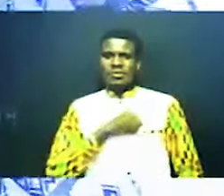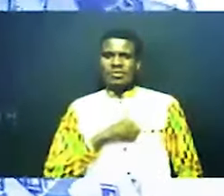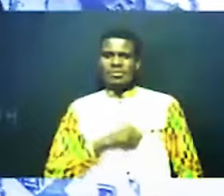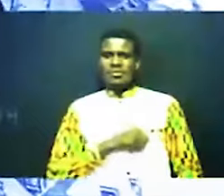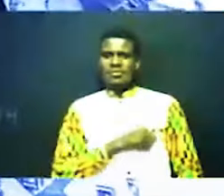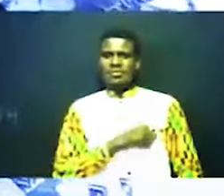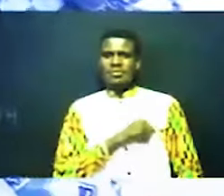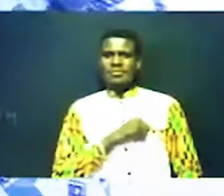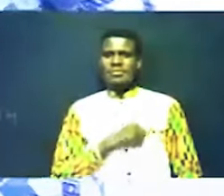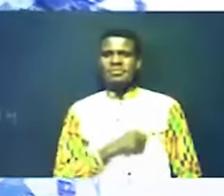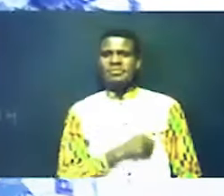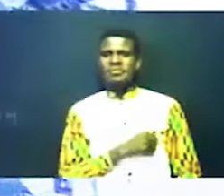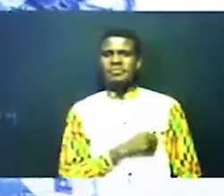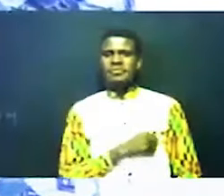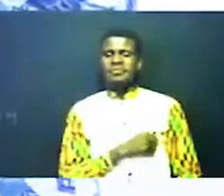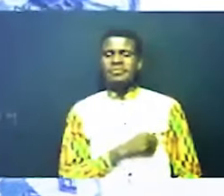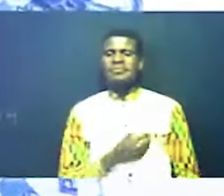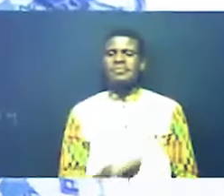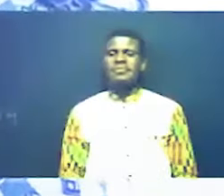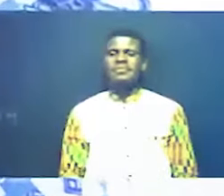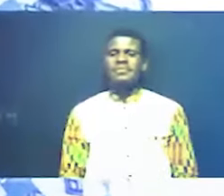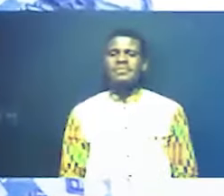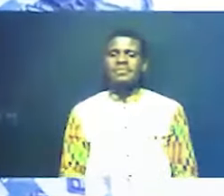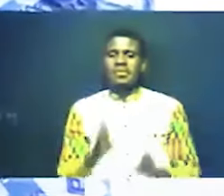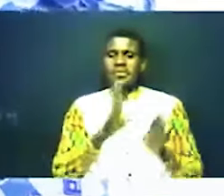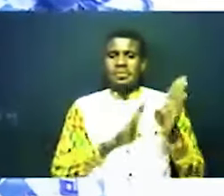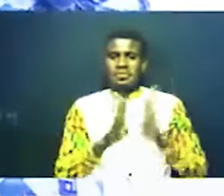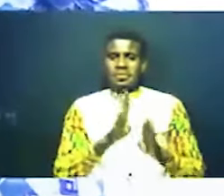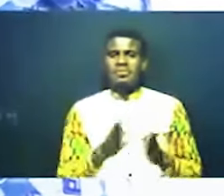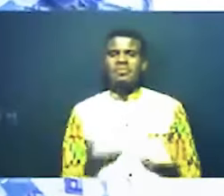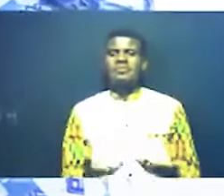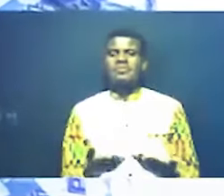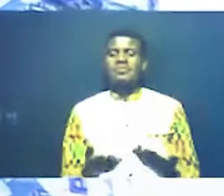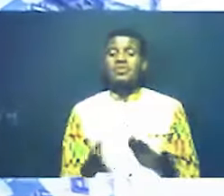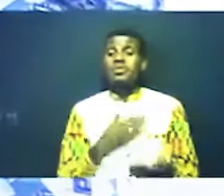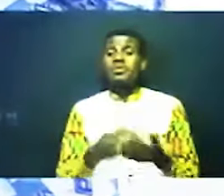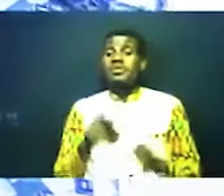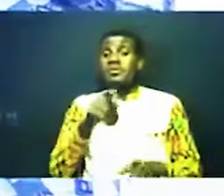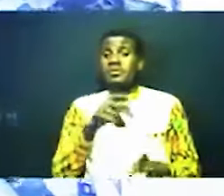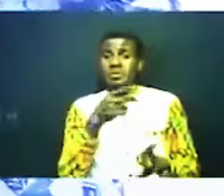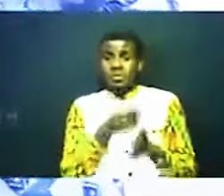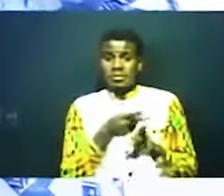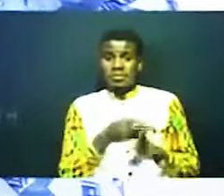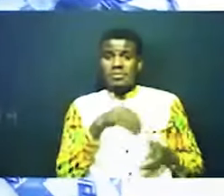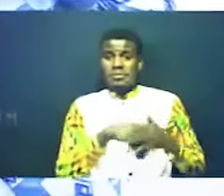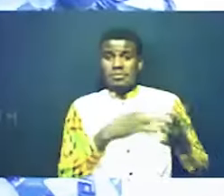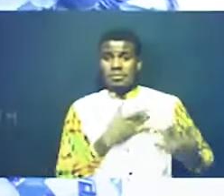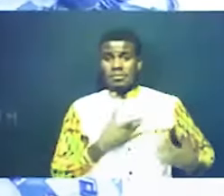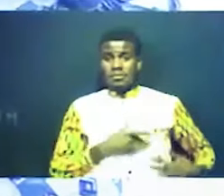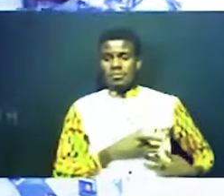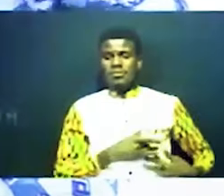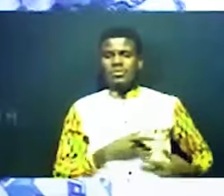debe chire yade. What we dwell on in our heart will give rise to what we do.